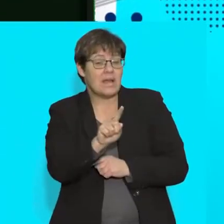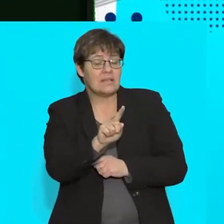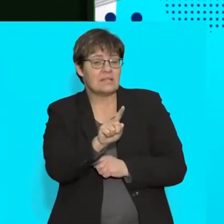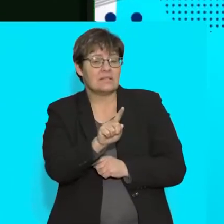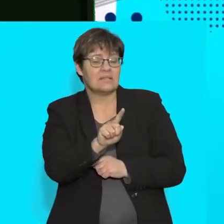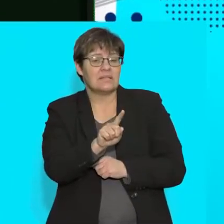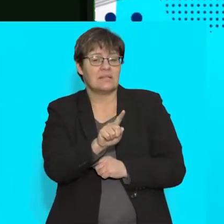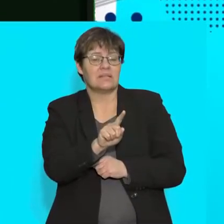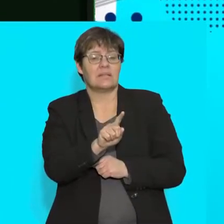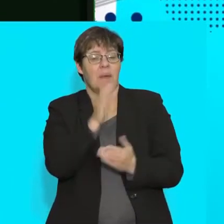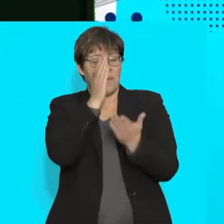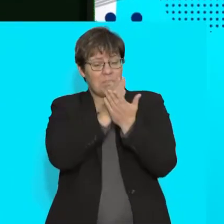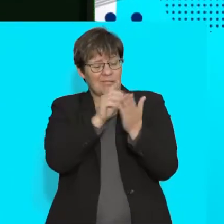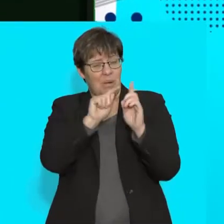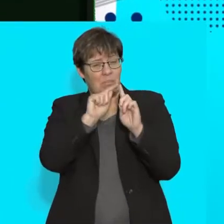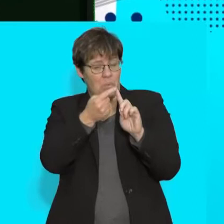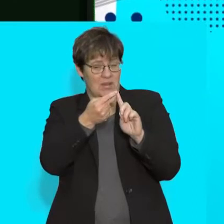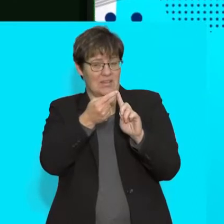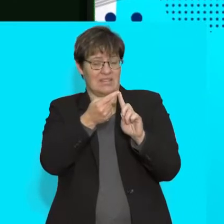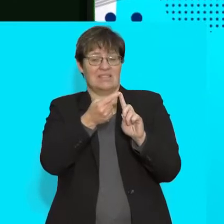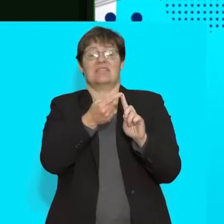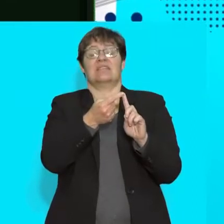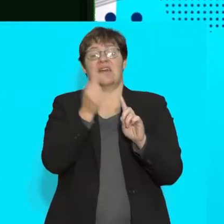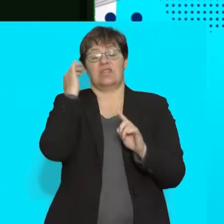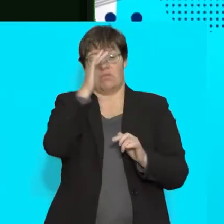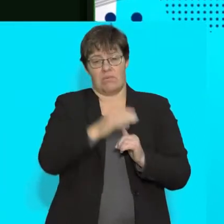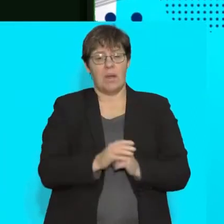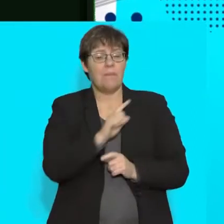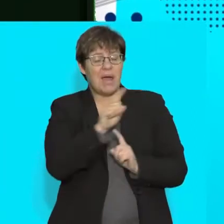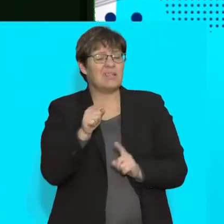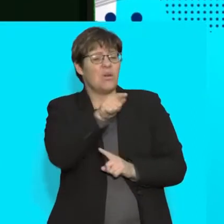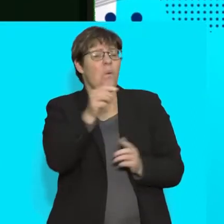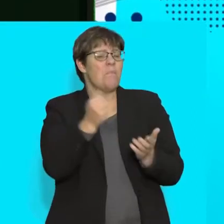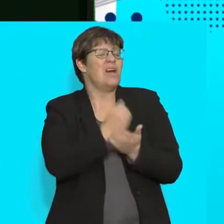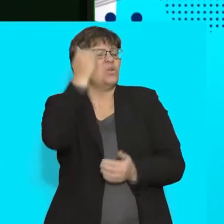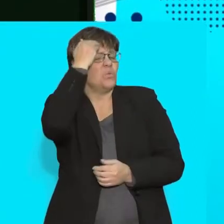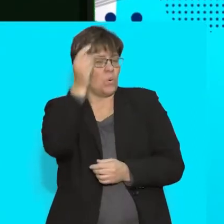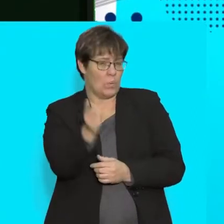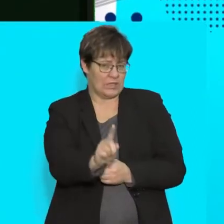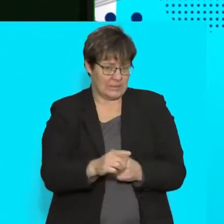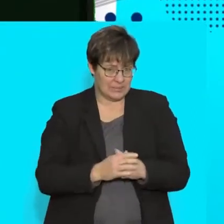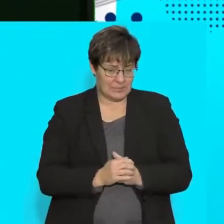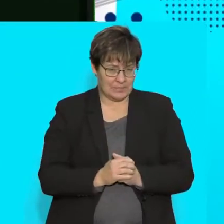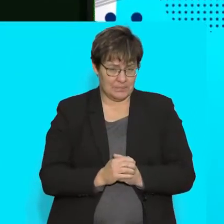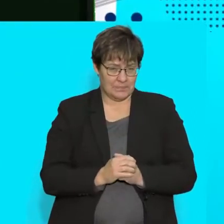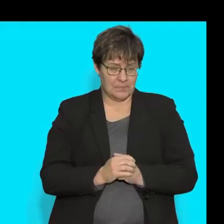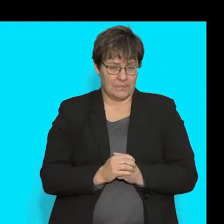But for now, let's just look at exactly what is it that you need to know in terms of your midpoint theorem.